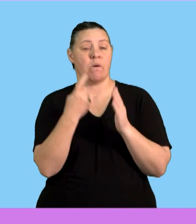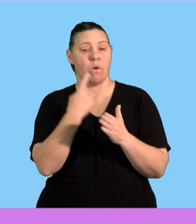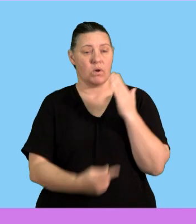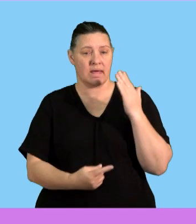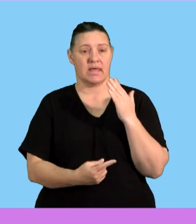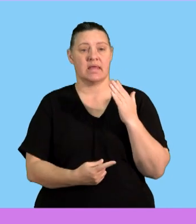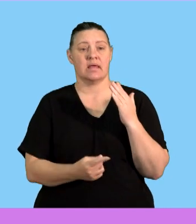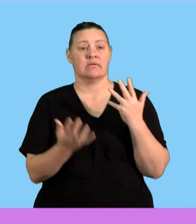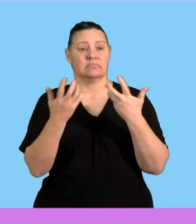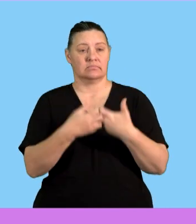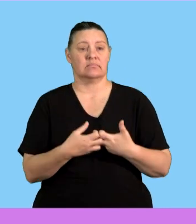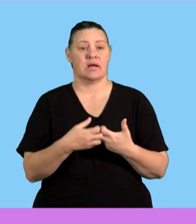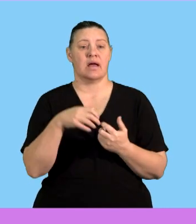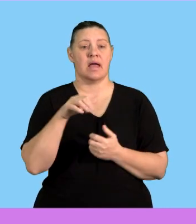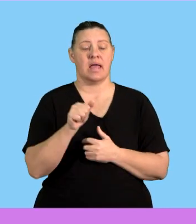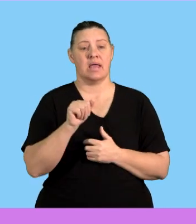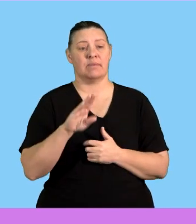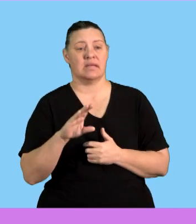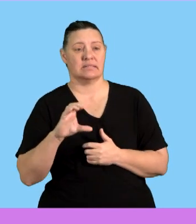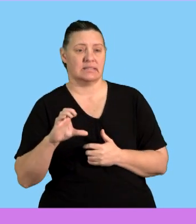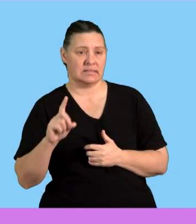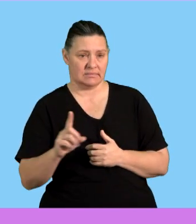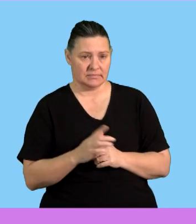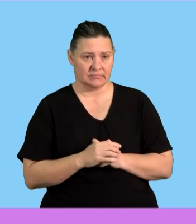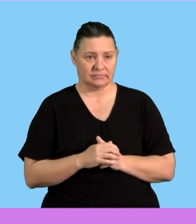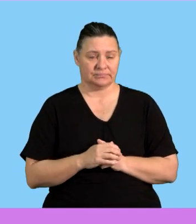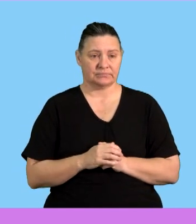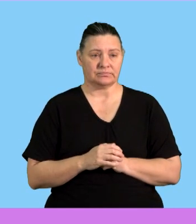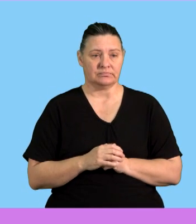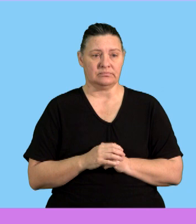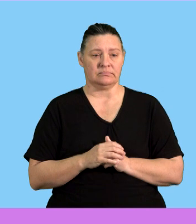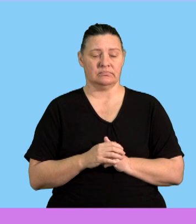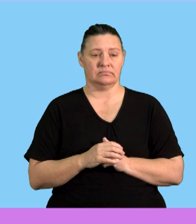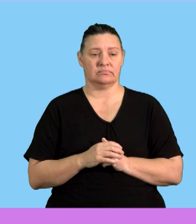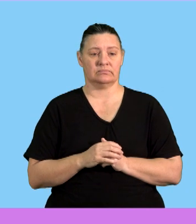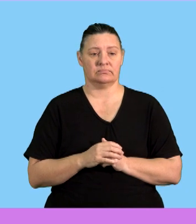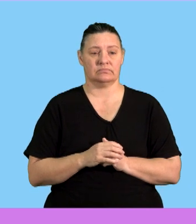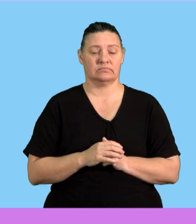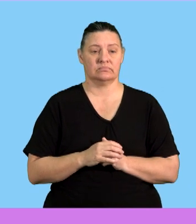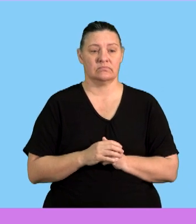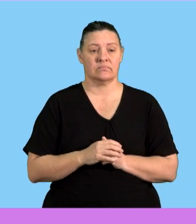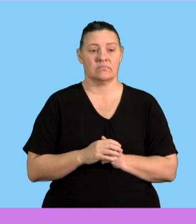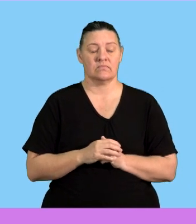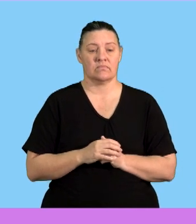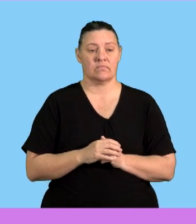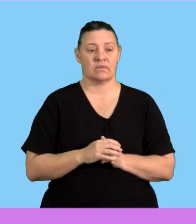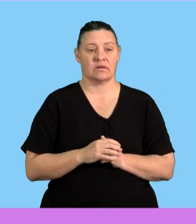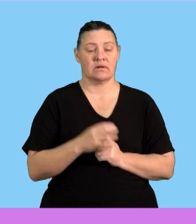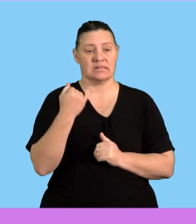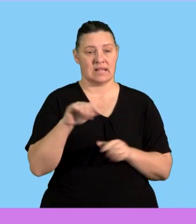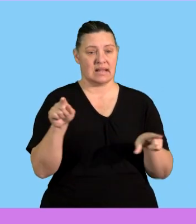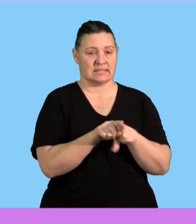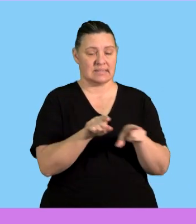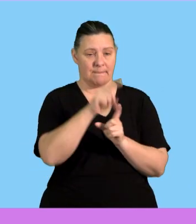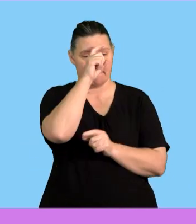down only the corresponding letter in the correct order. Now let's move and look at the instructions. Still